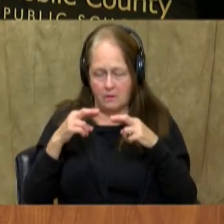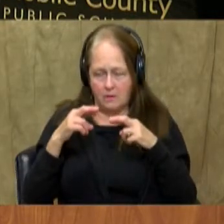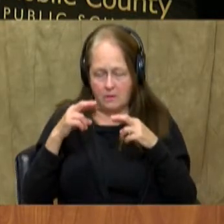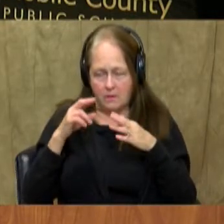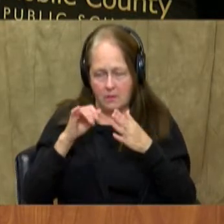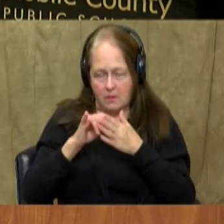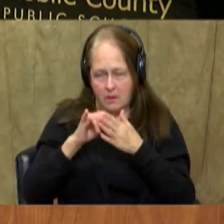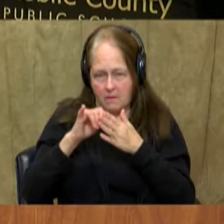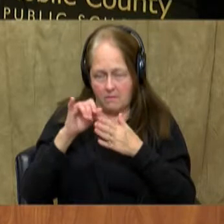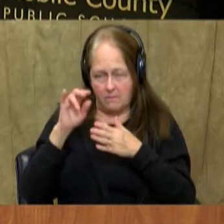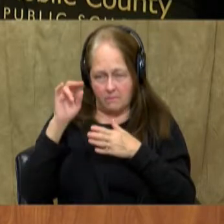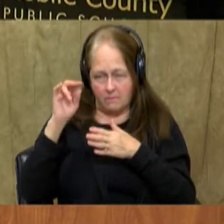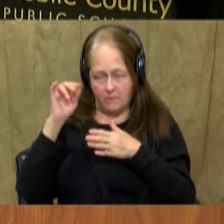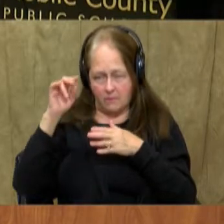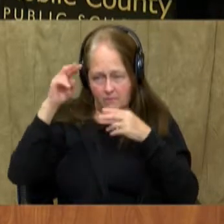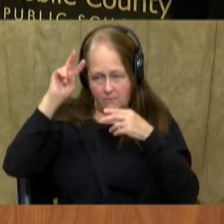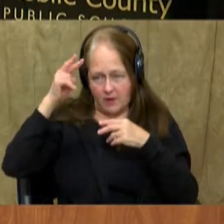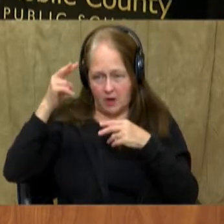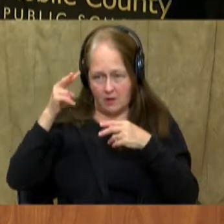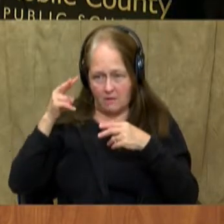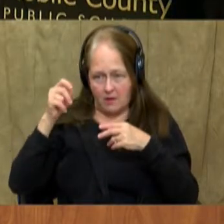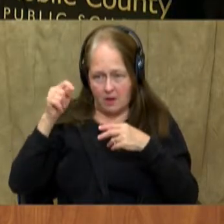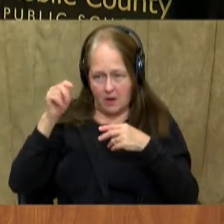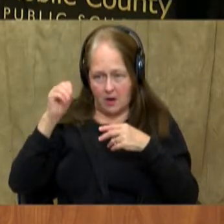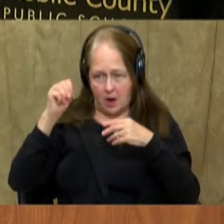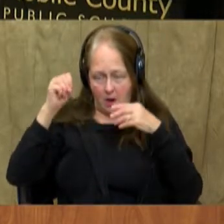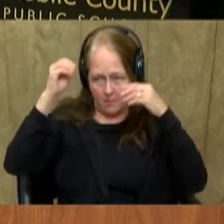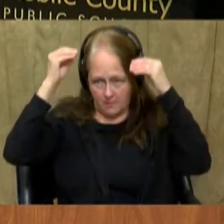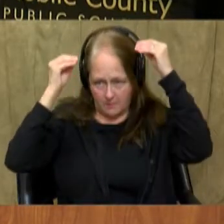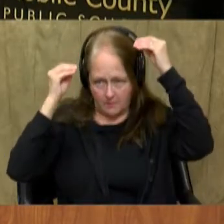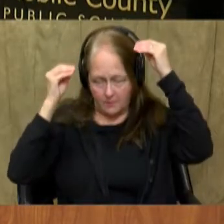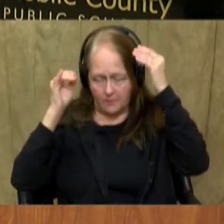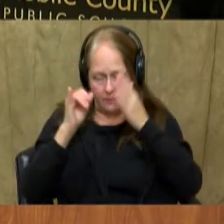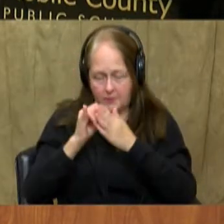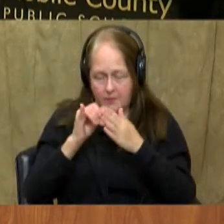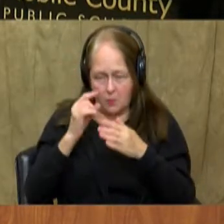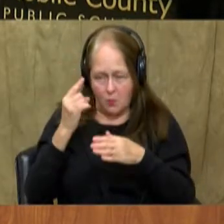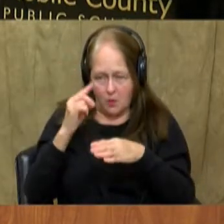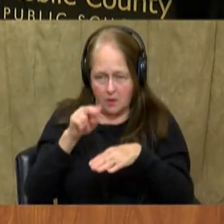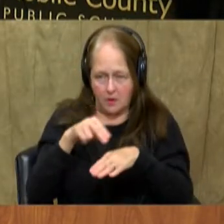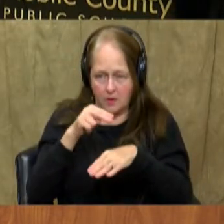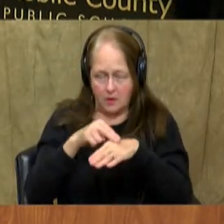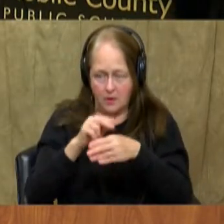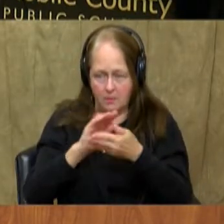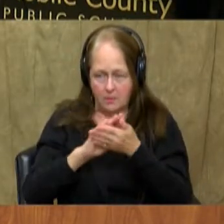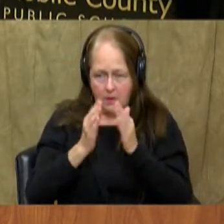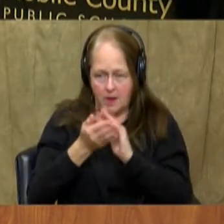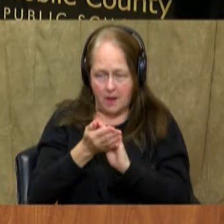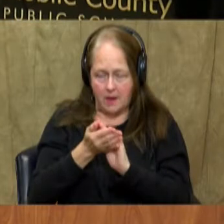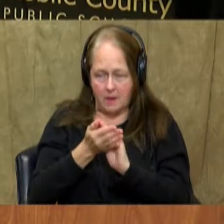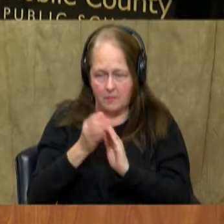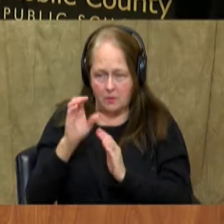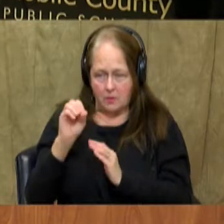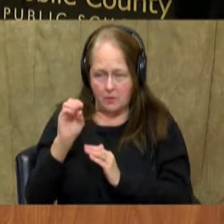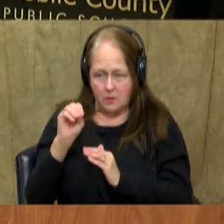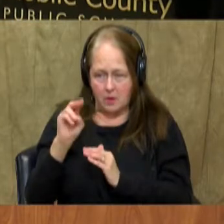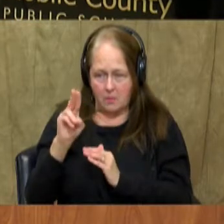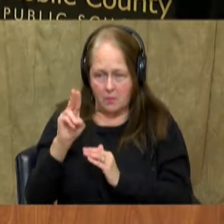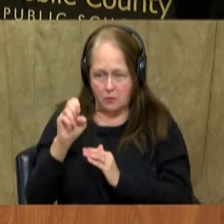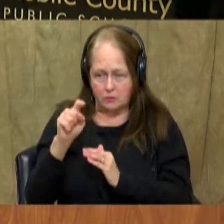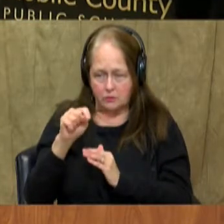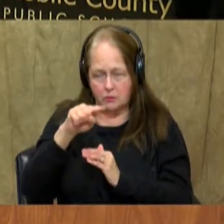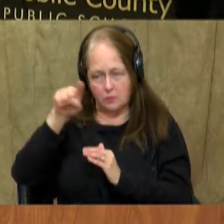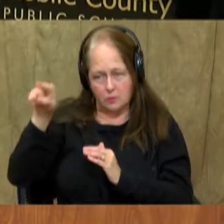Vietnam. Domino theory, concerned that if one nation became communist, nearby nations